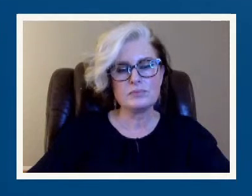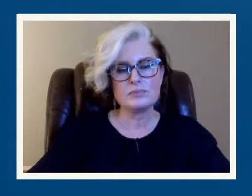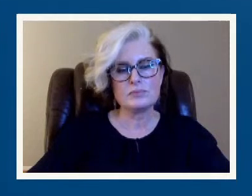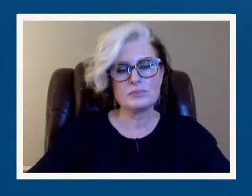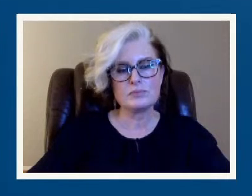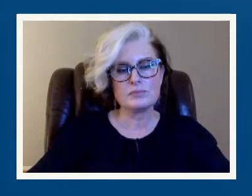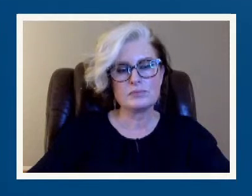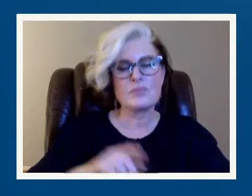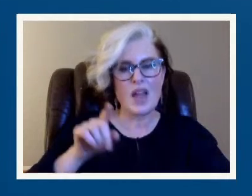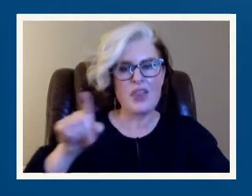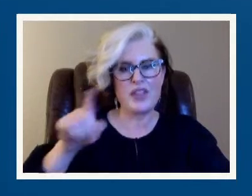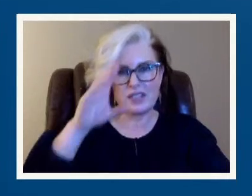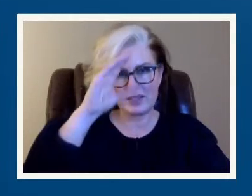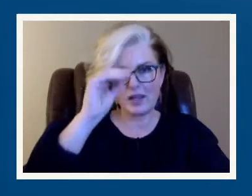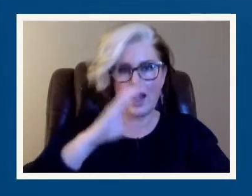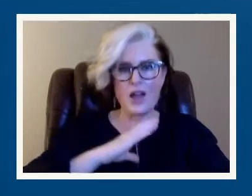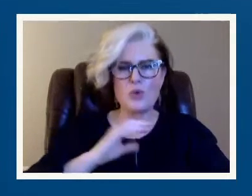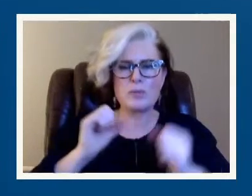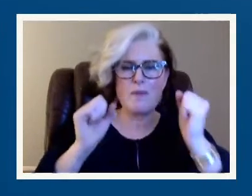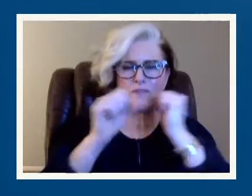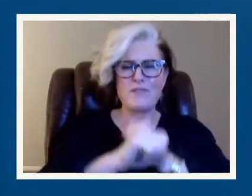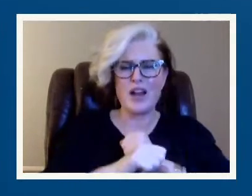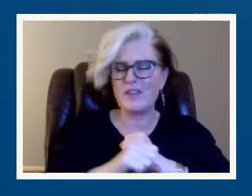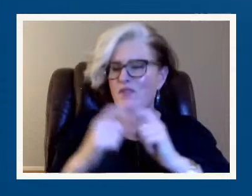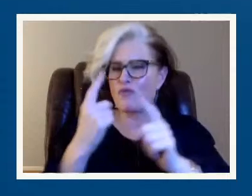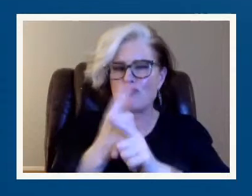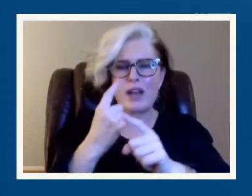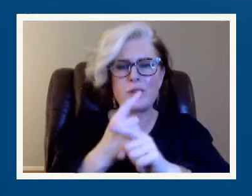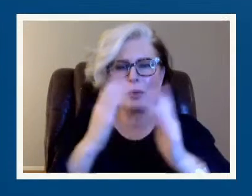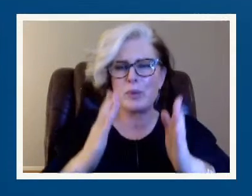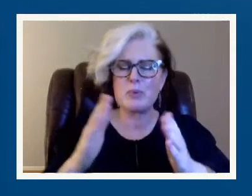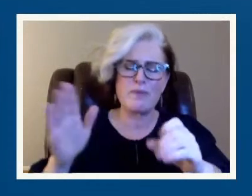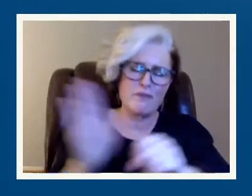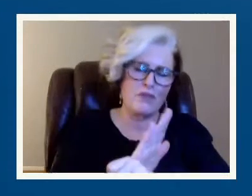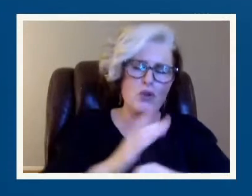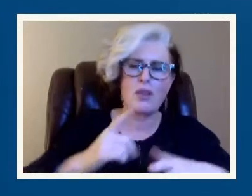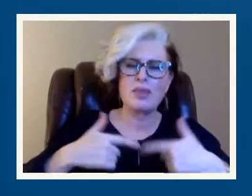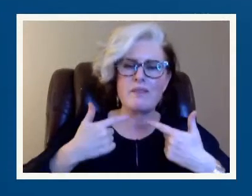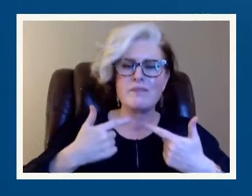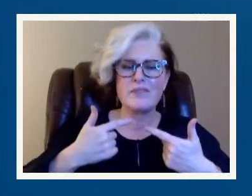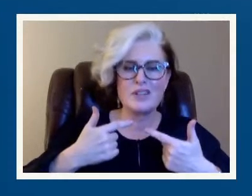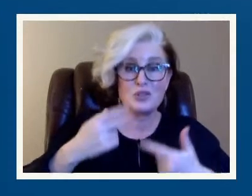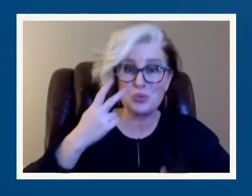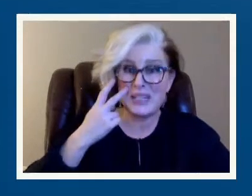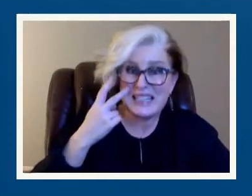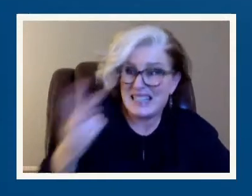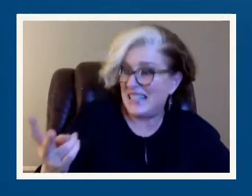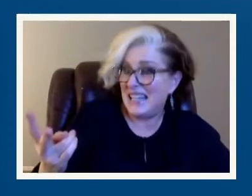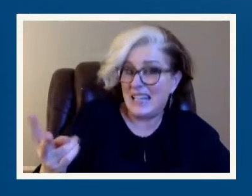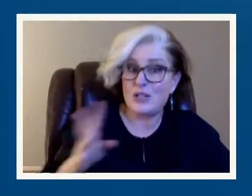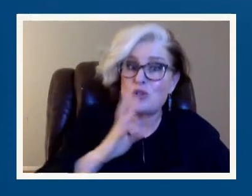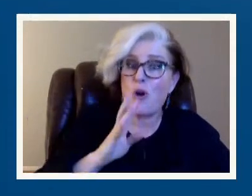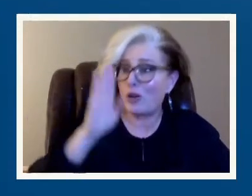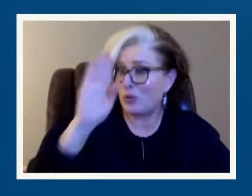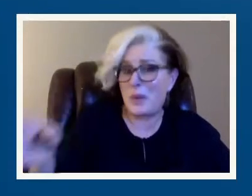This is a guy who has been fighting for regular folks his whole life. You can tell. Just talk to him.